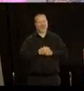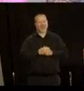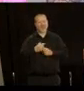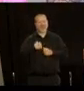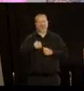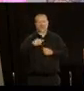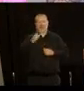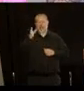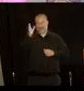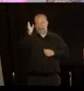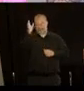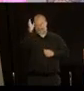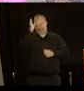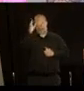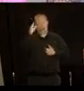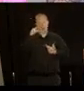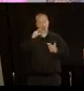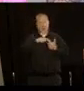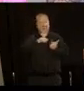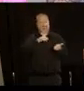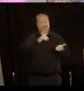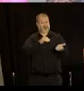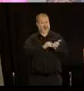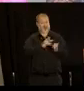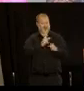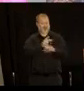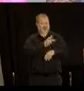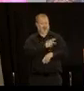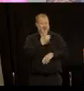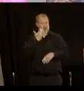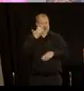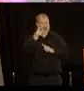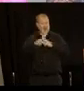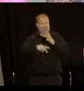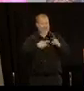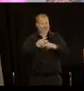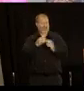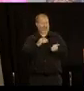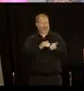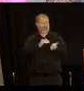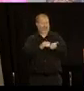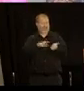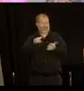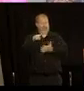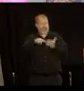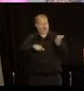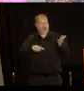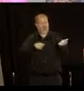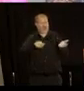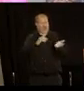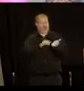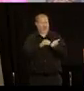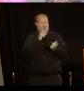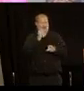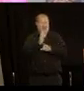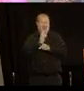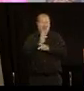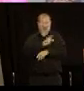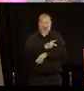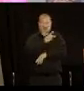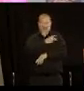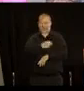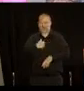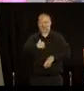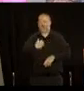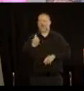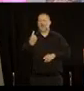I'm a dad. I'm a doctor who takes care of patients. We know there are a lot of different types of doctorates you can have out there, but I'm a doctor who takes care of patients.